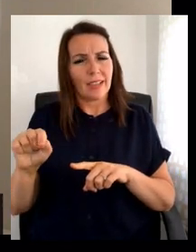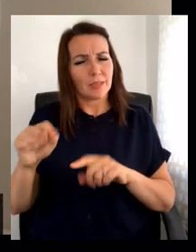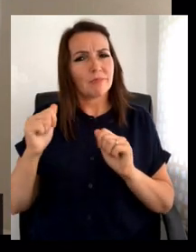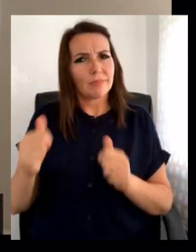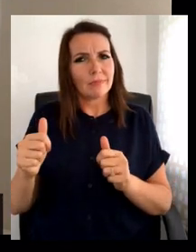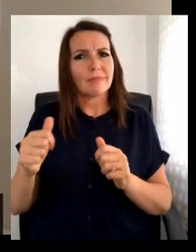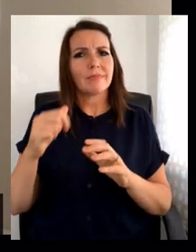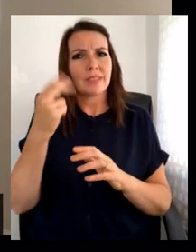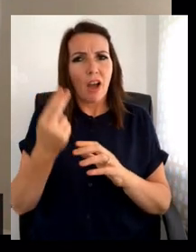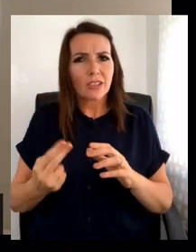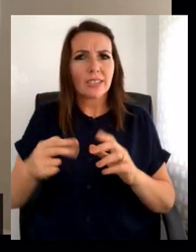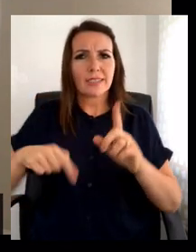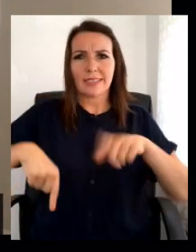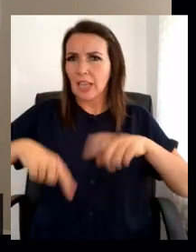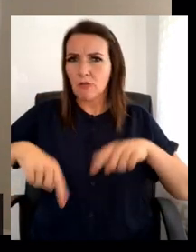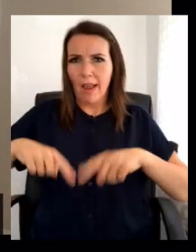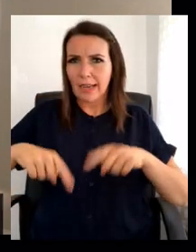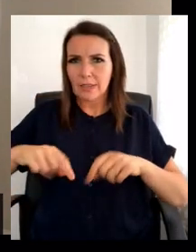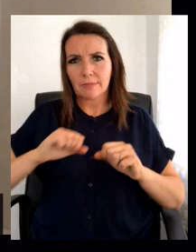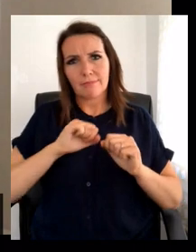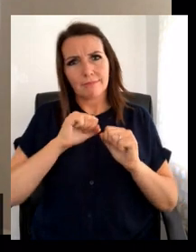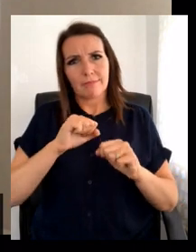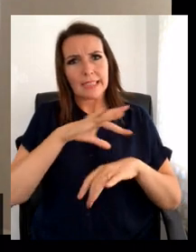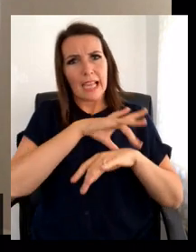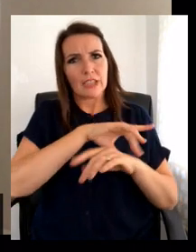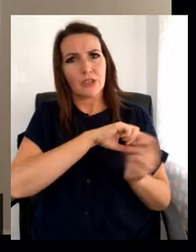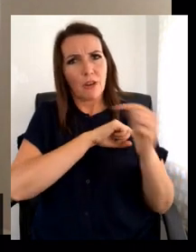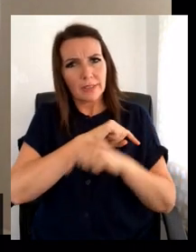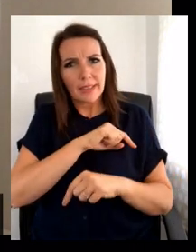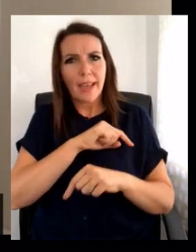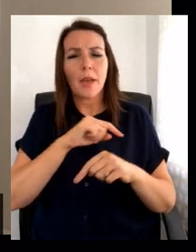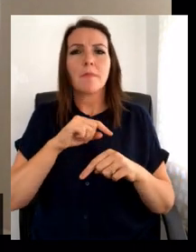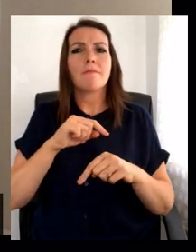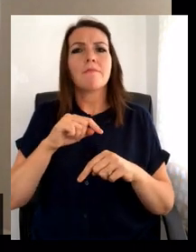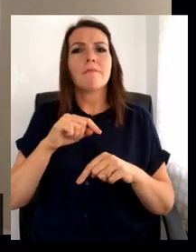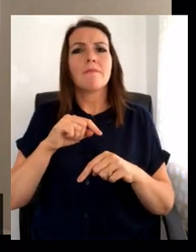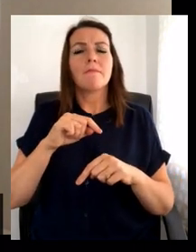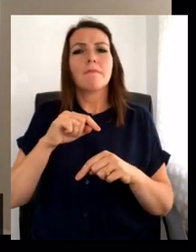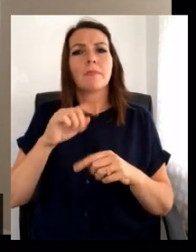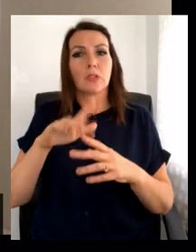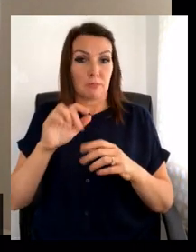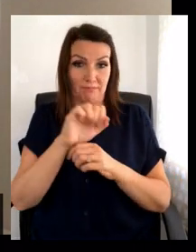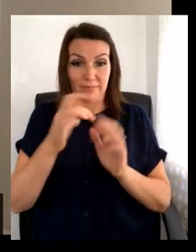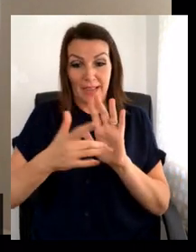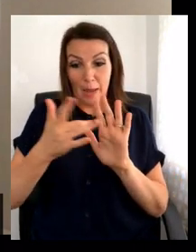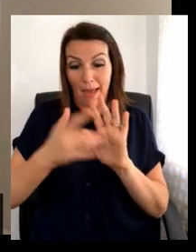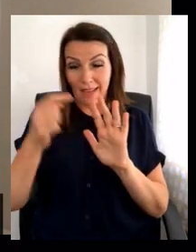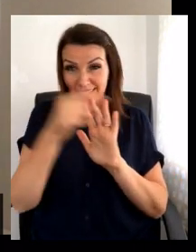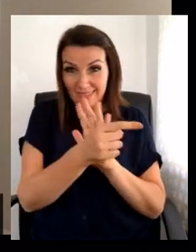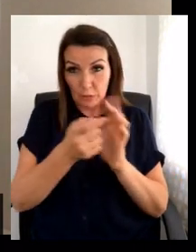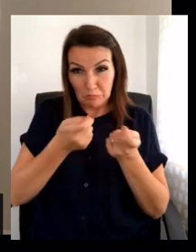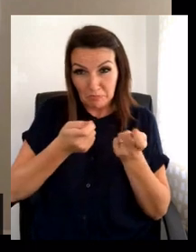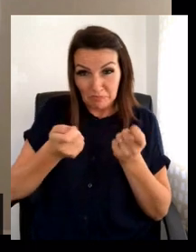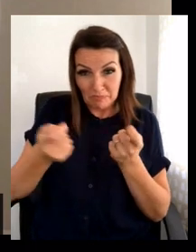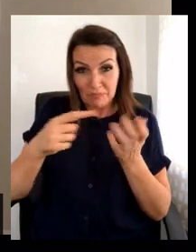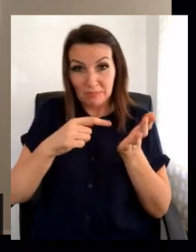the director, you know, brought in his own intern and, you know, put him in charge of the iPad to make sure that we had someone, you know, showing us